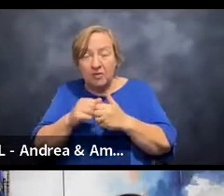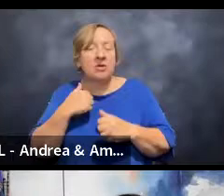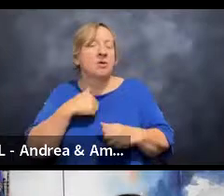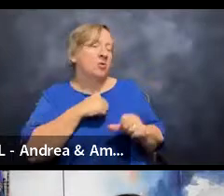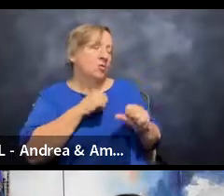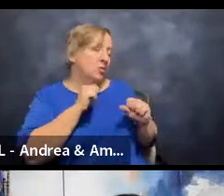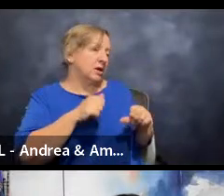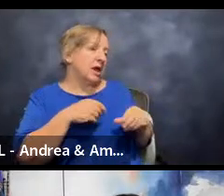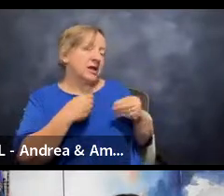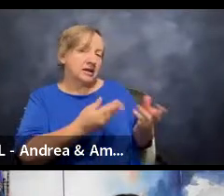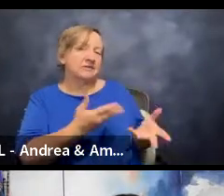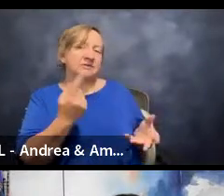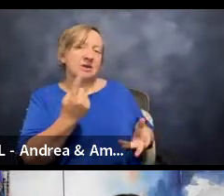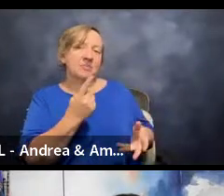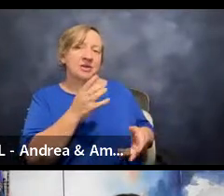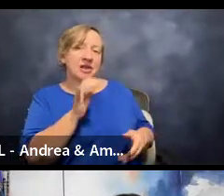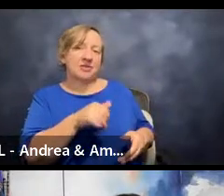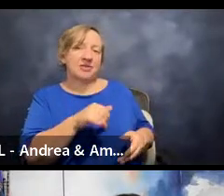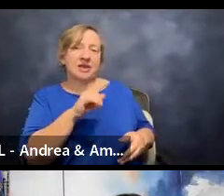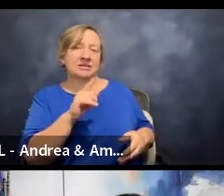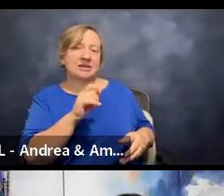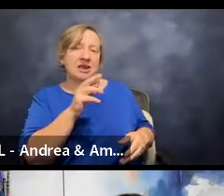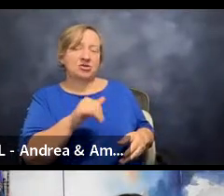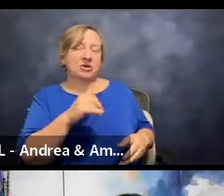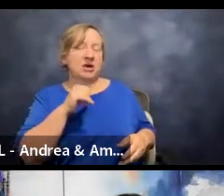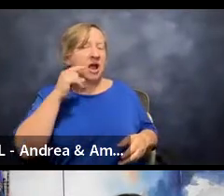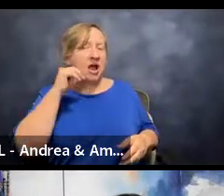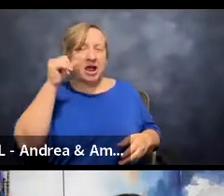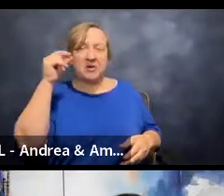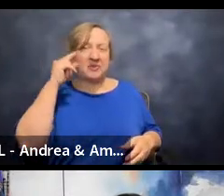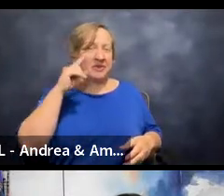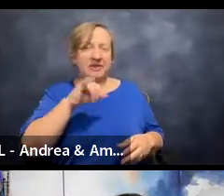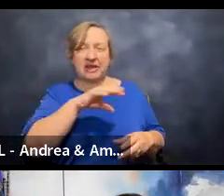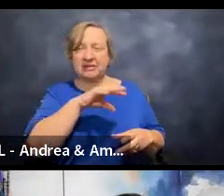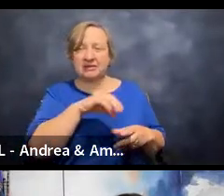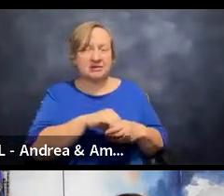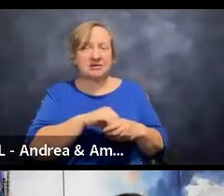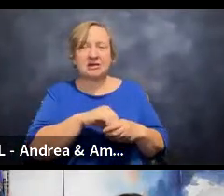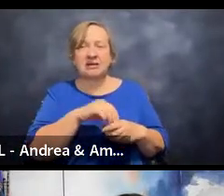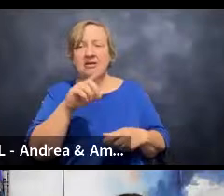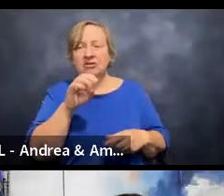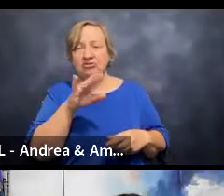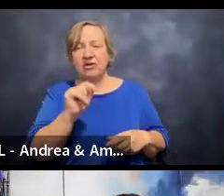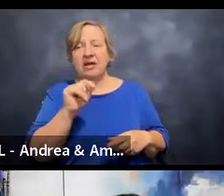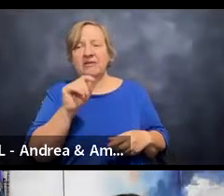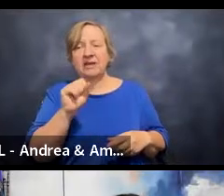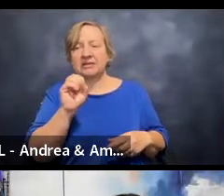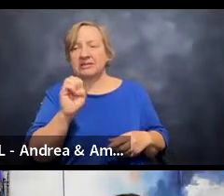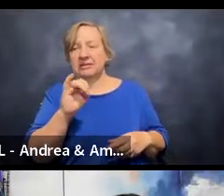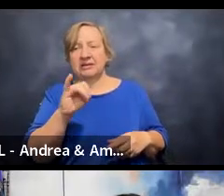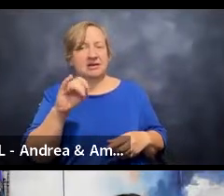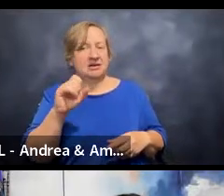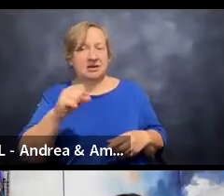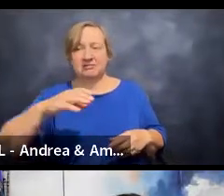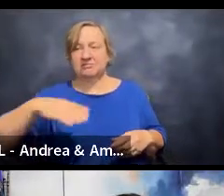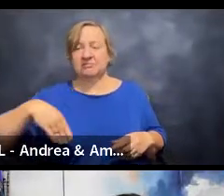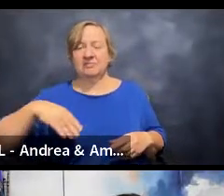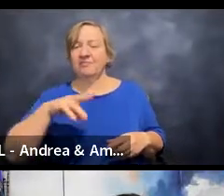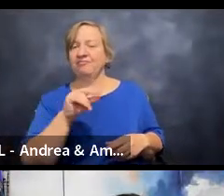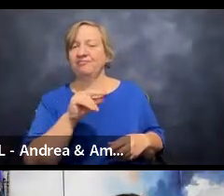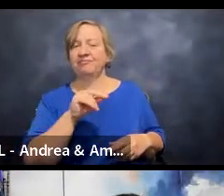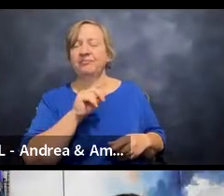can do something like that, Zachary. I don't think it's part of the draft SEIS, but our team,